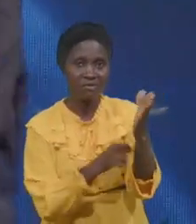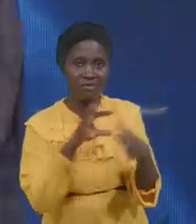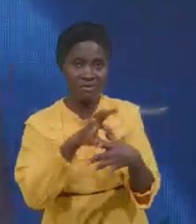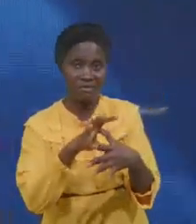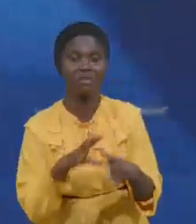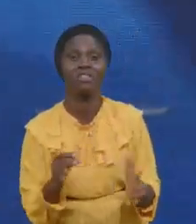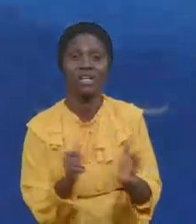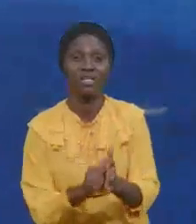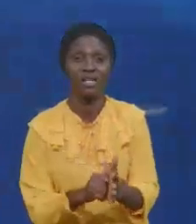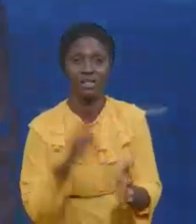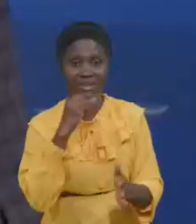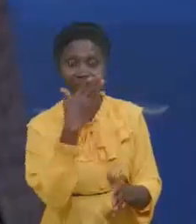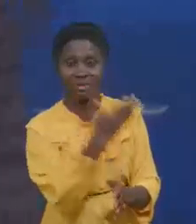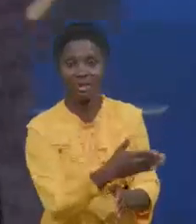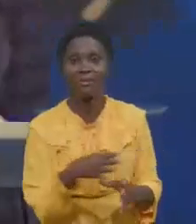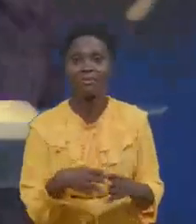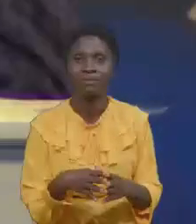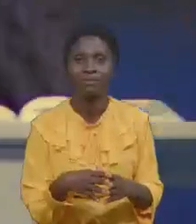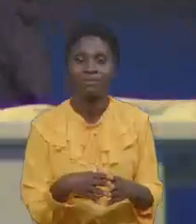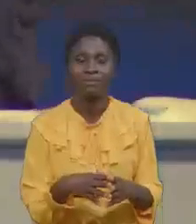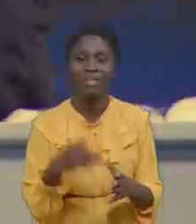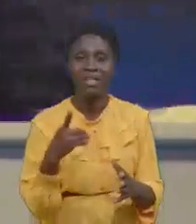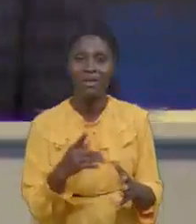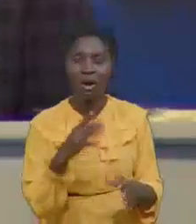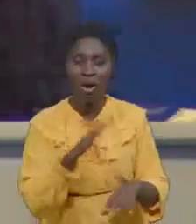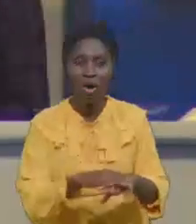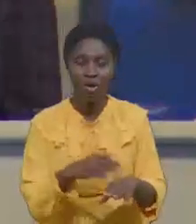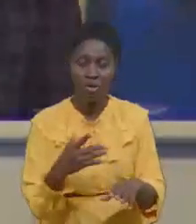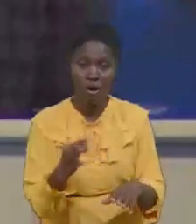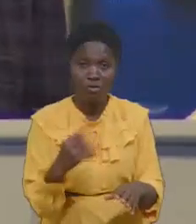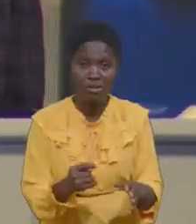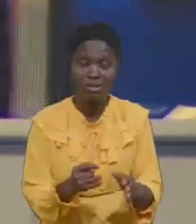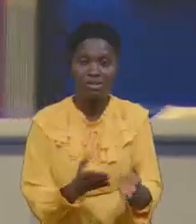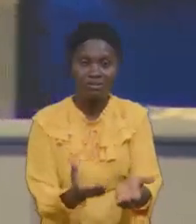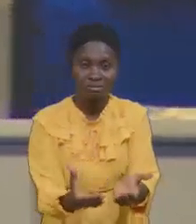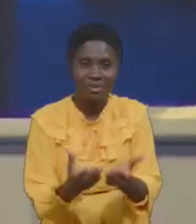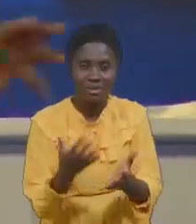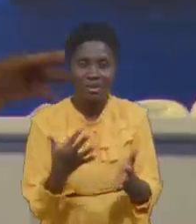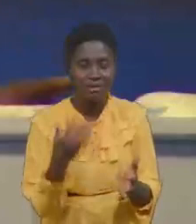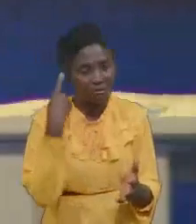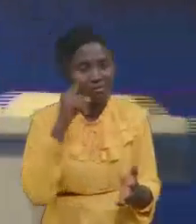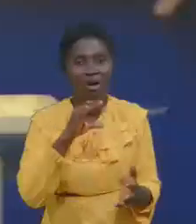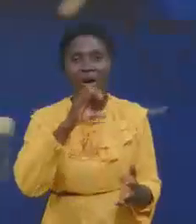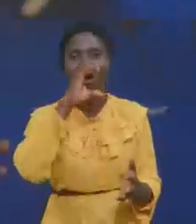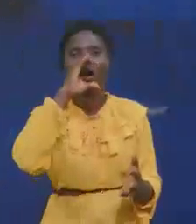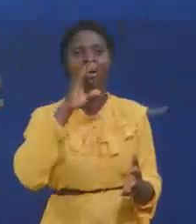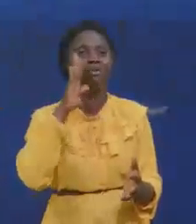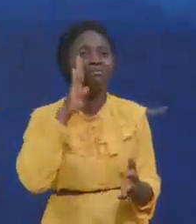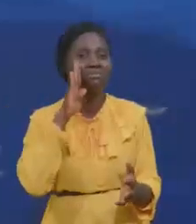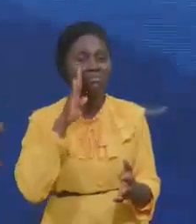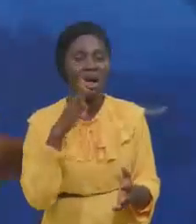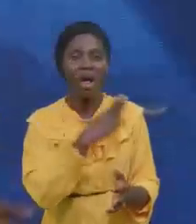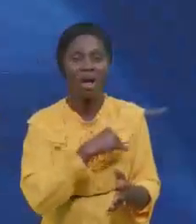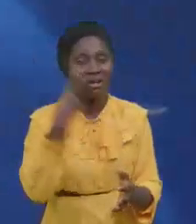there, or the desire for alcohol, or the desire for marijuana, or the desire